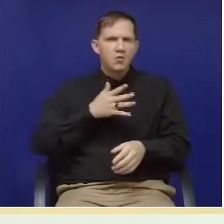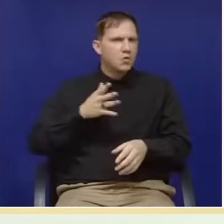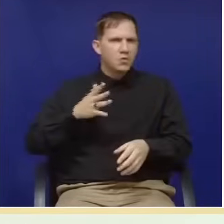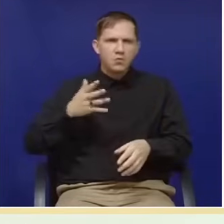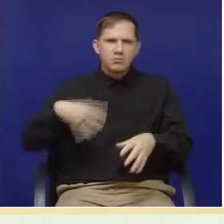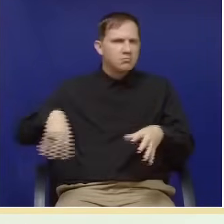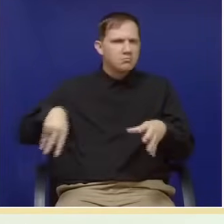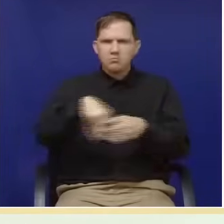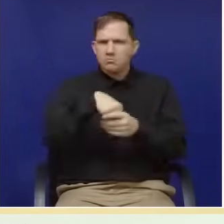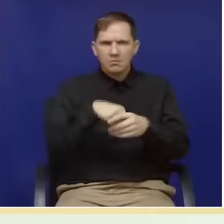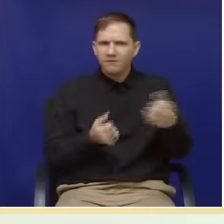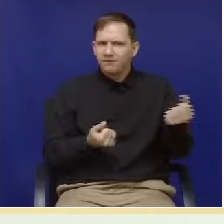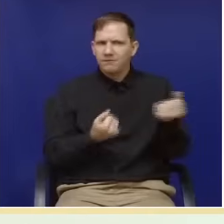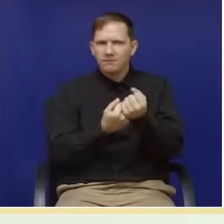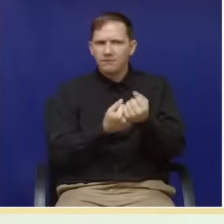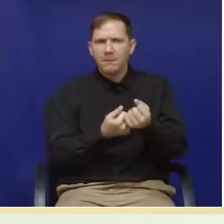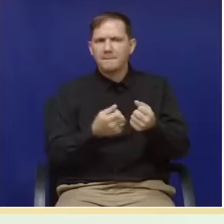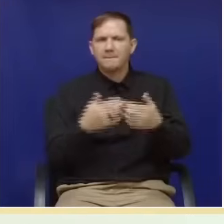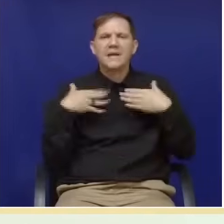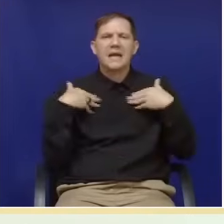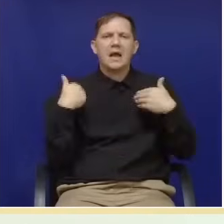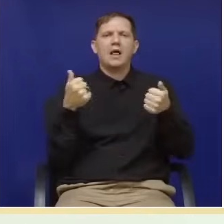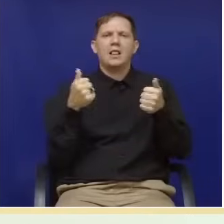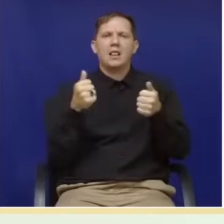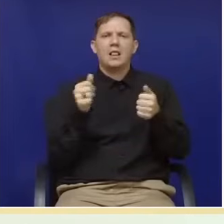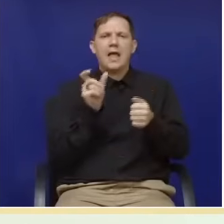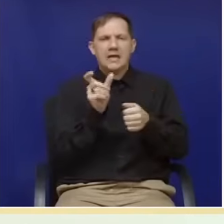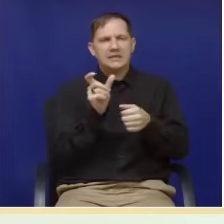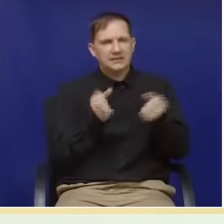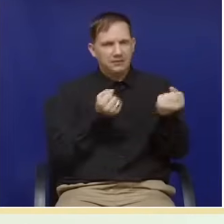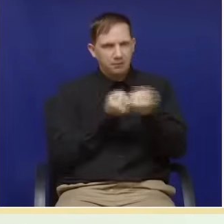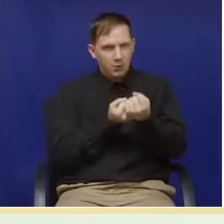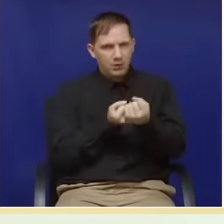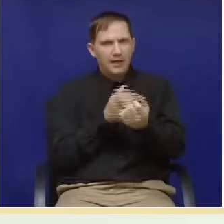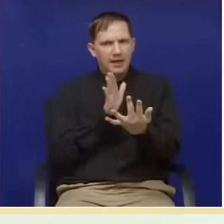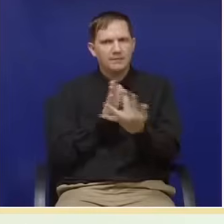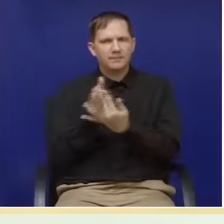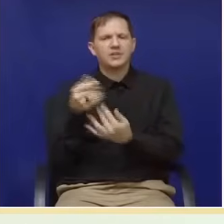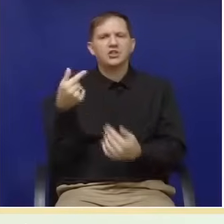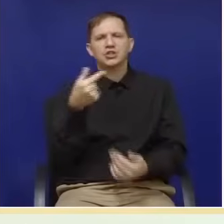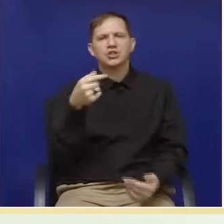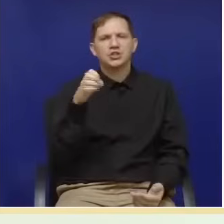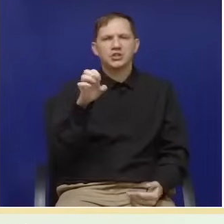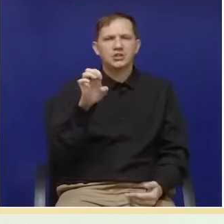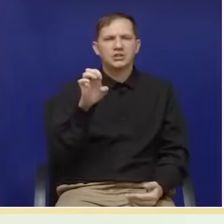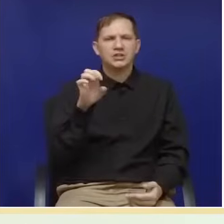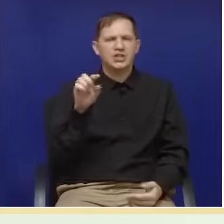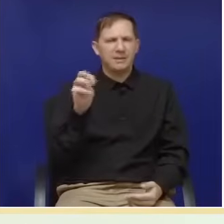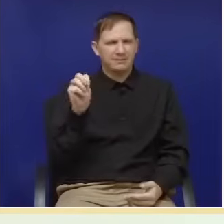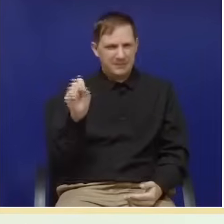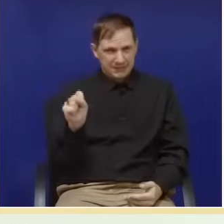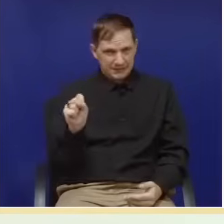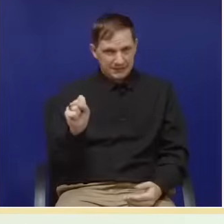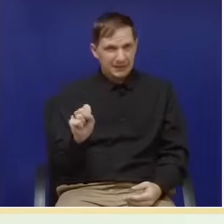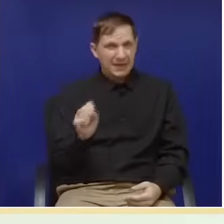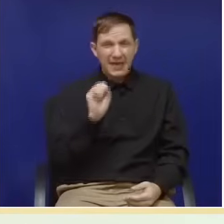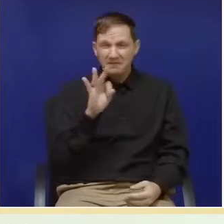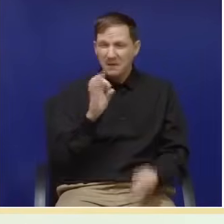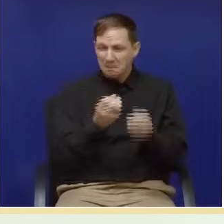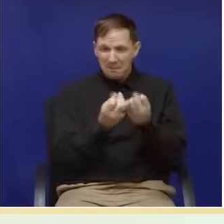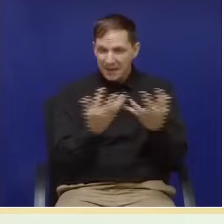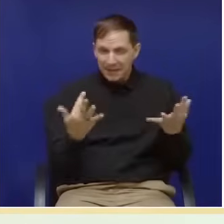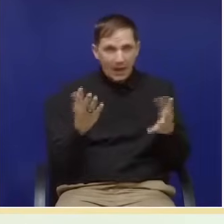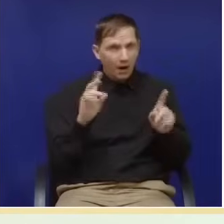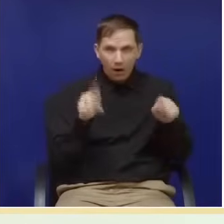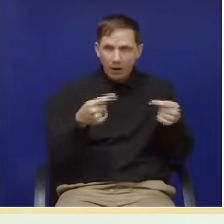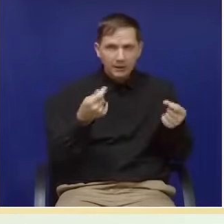medical aid support, including access to the government employee medical scheme, when many are unable to afford